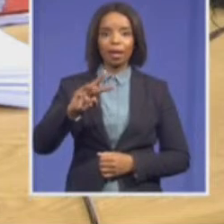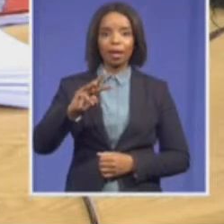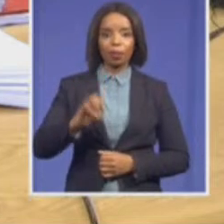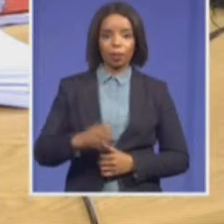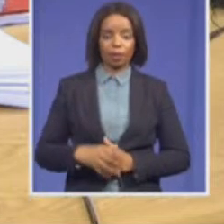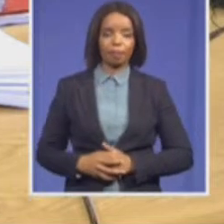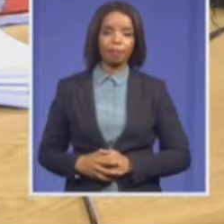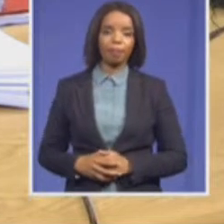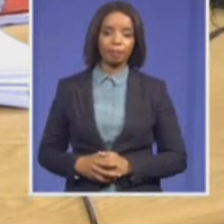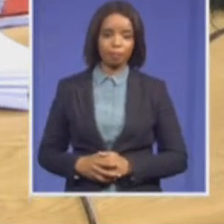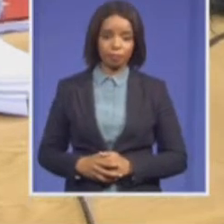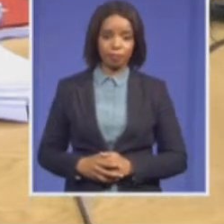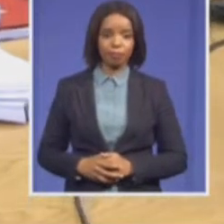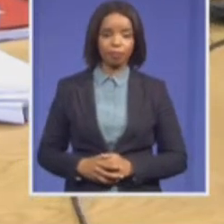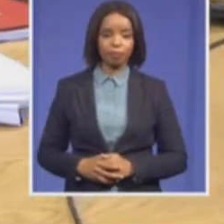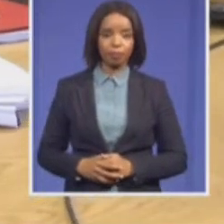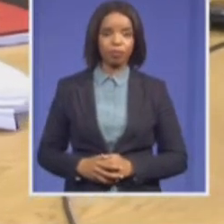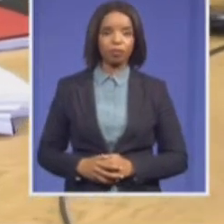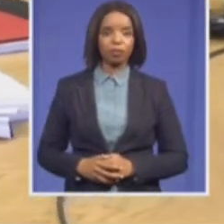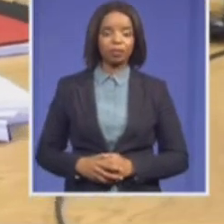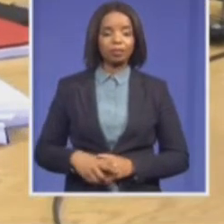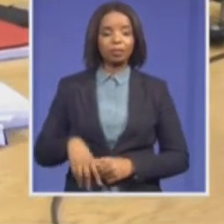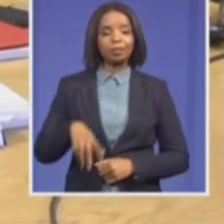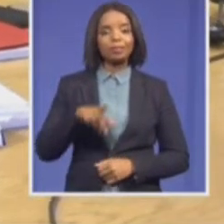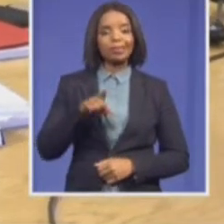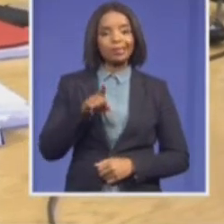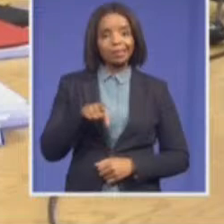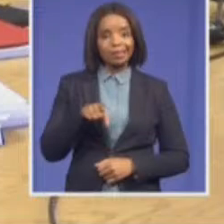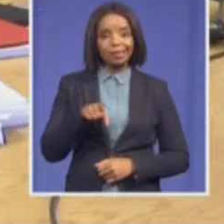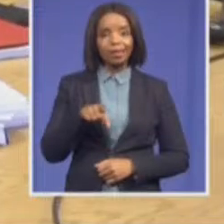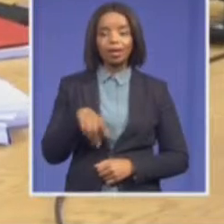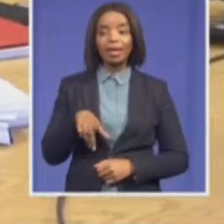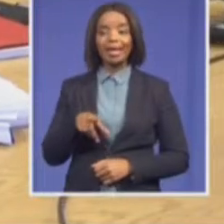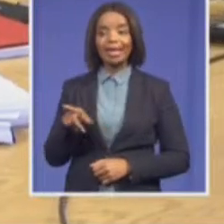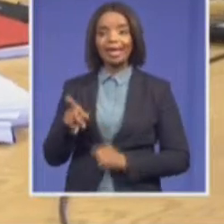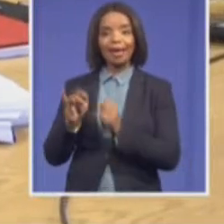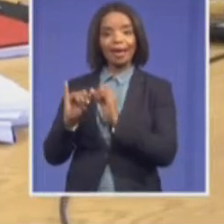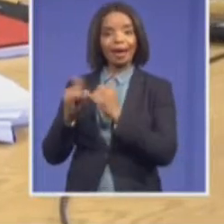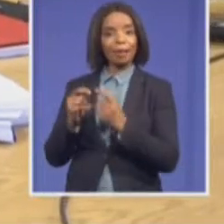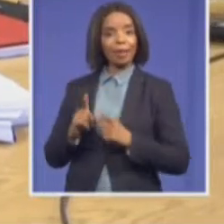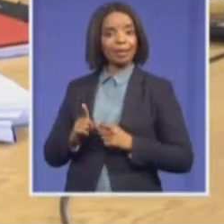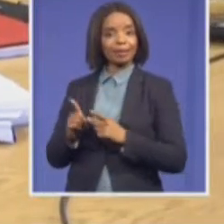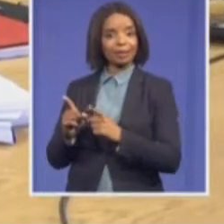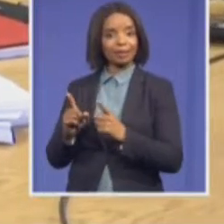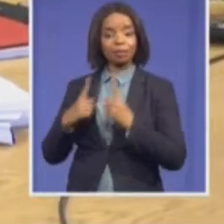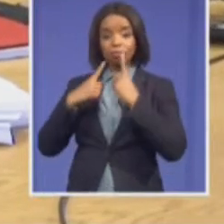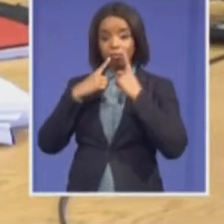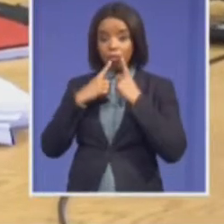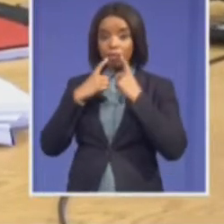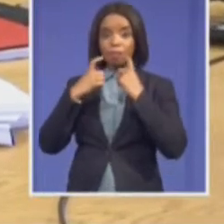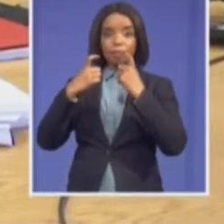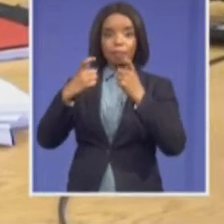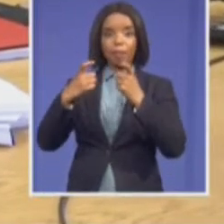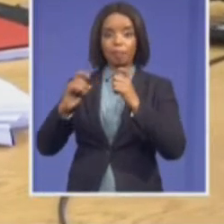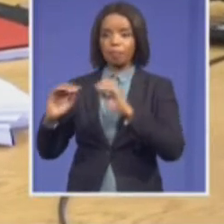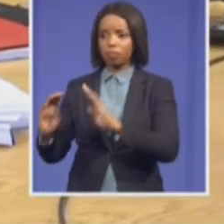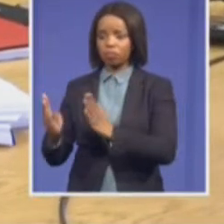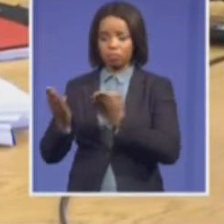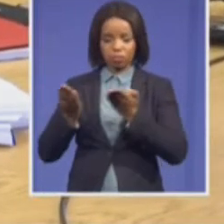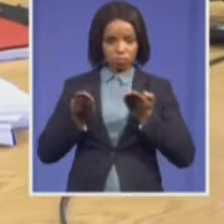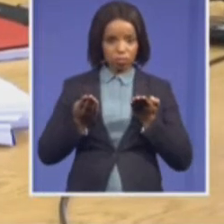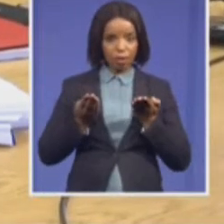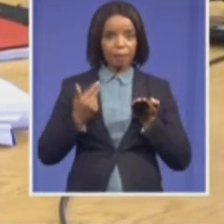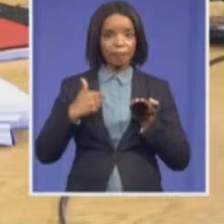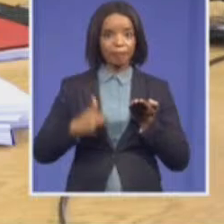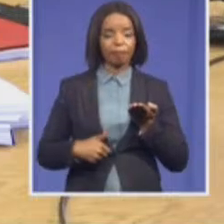Essentially, the complaint brought to my attention was that